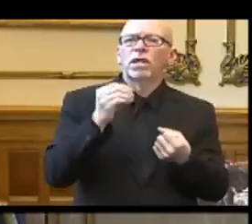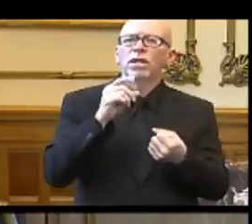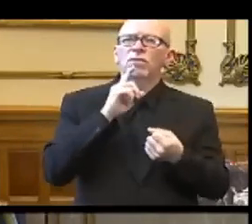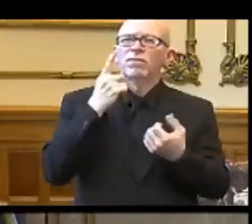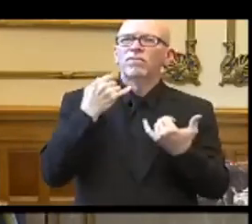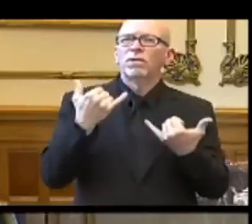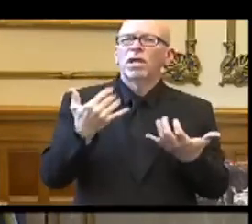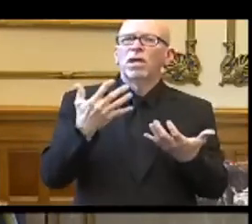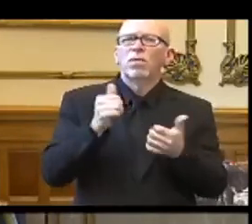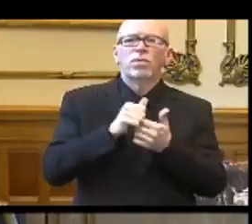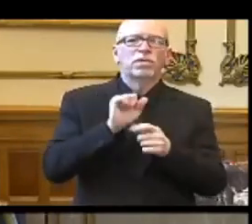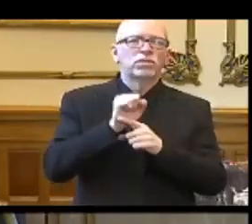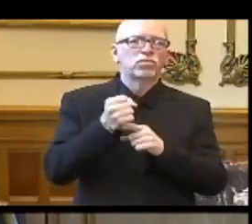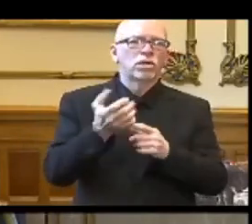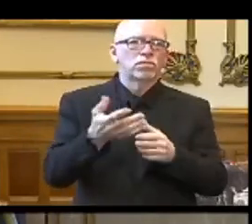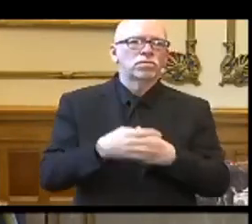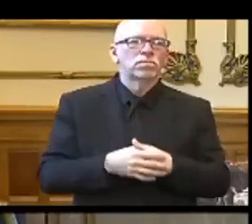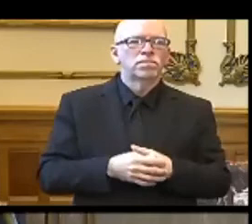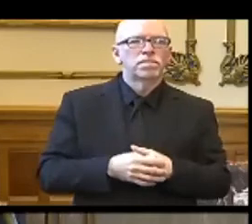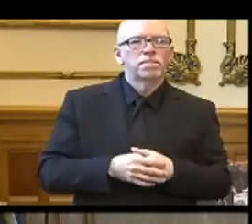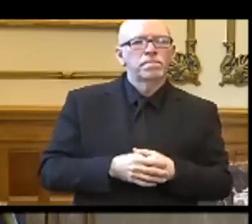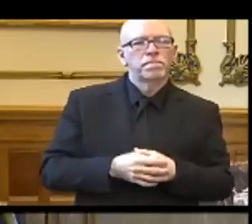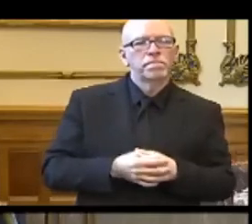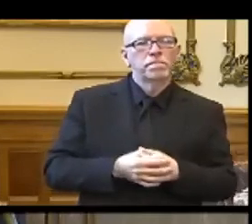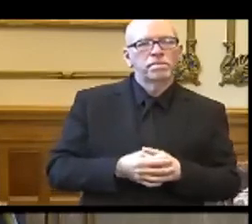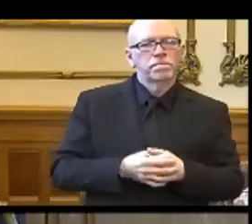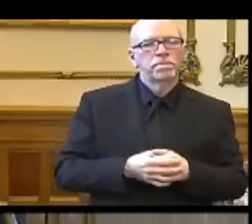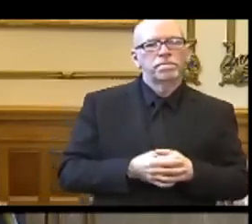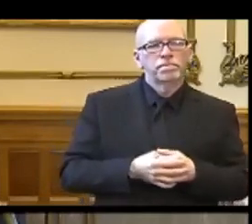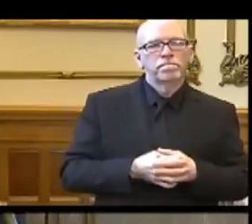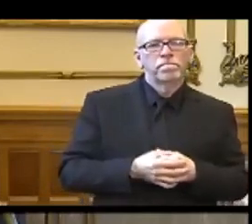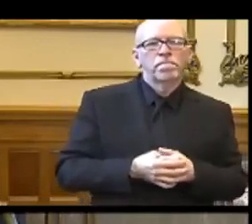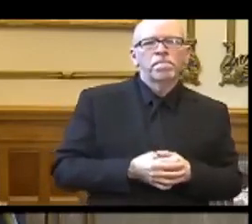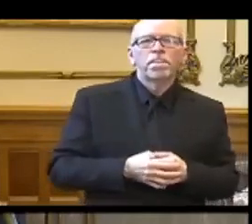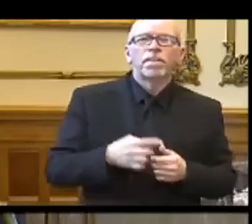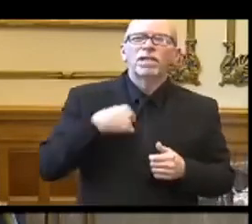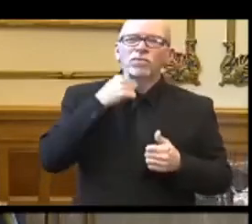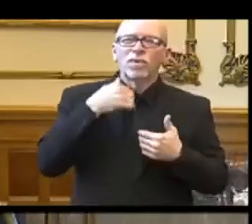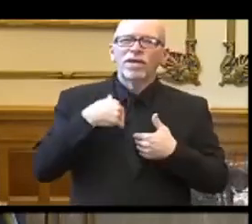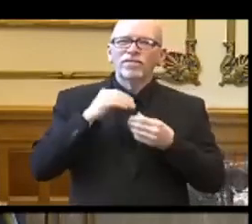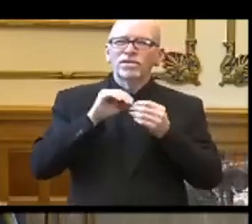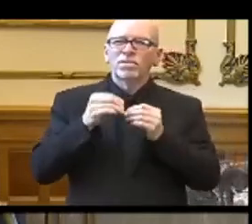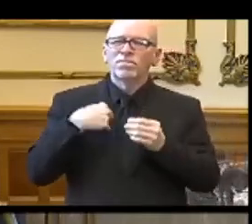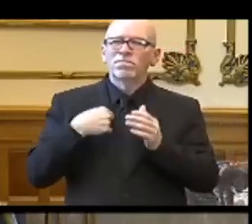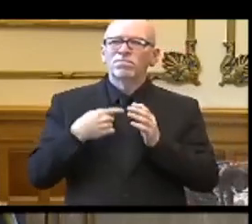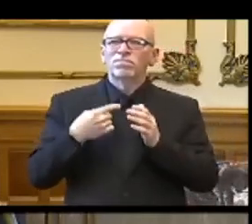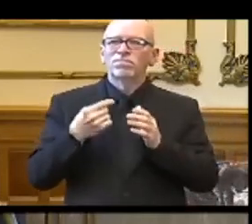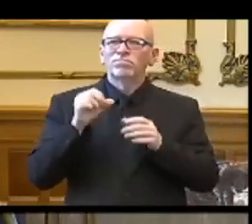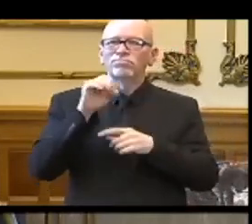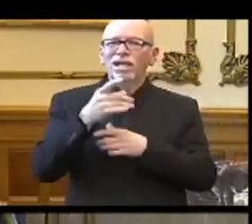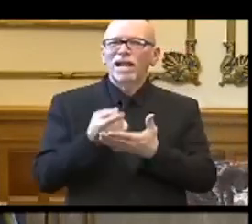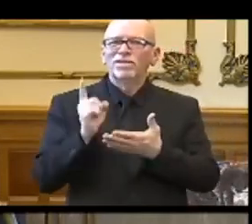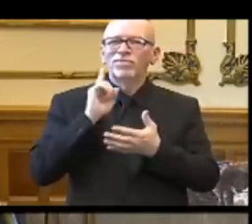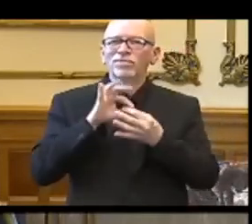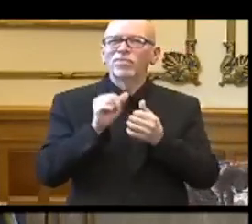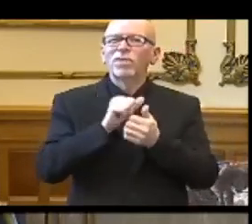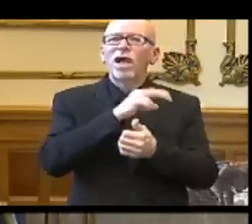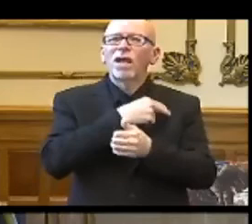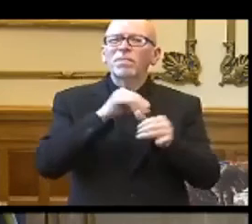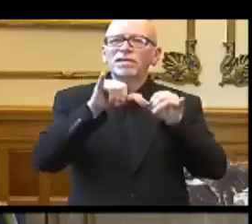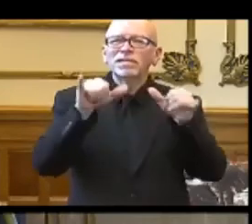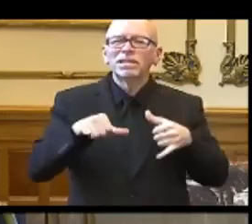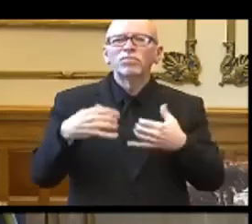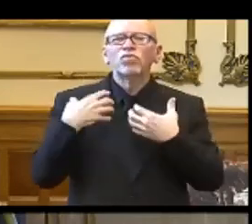right now with the situation at hand. I don't have the numbers that I presented last week with regards to our hospital systems